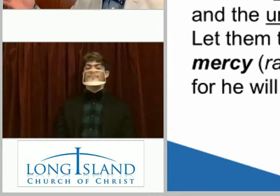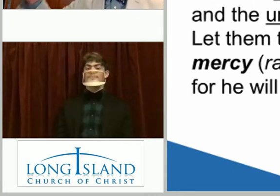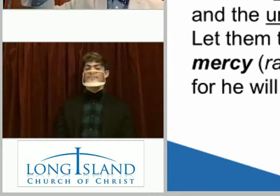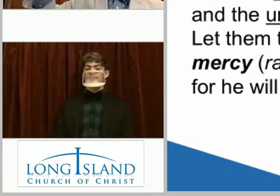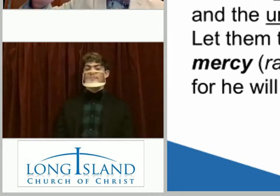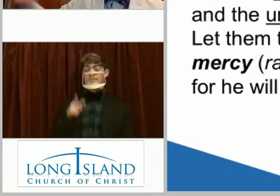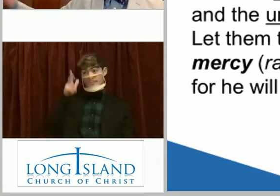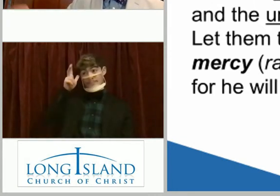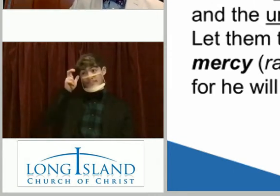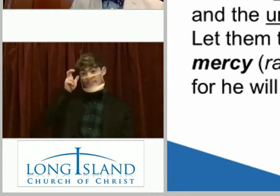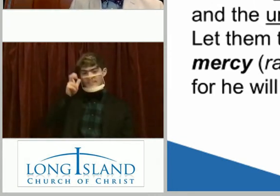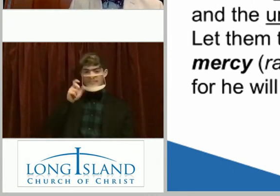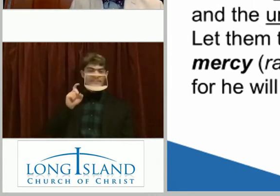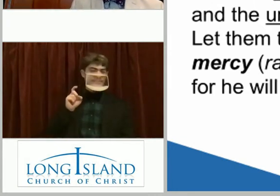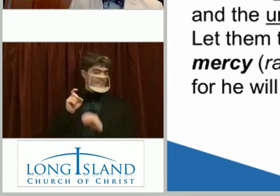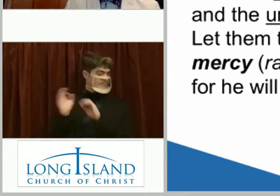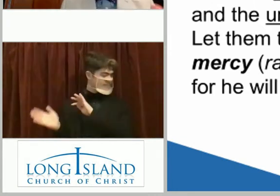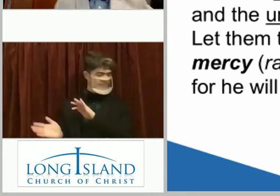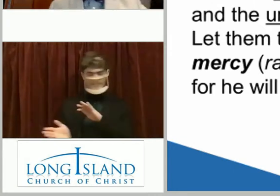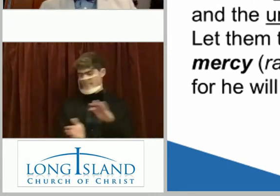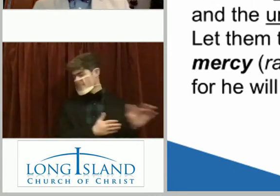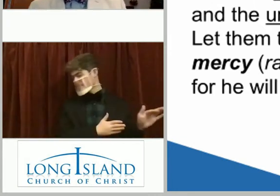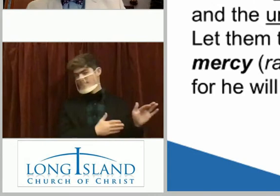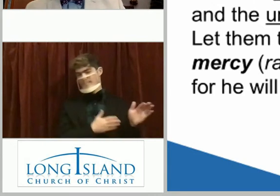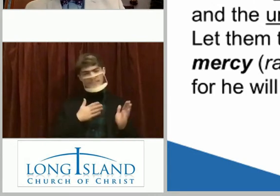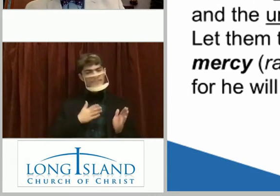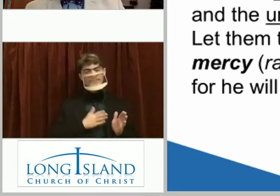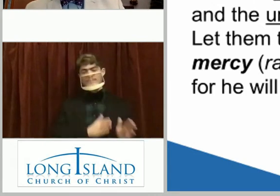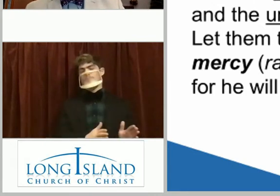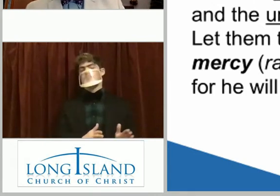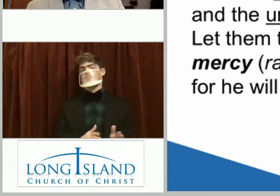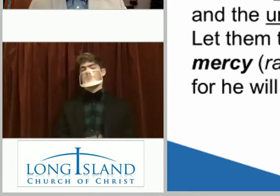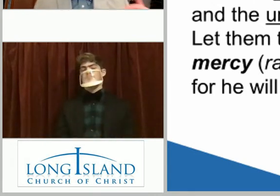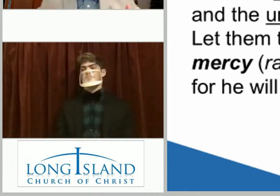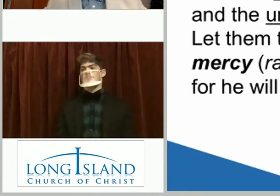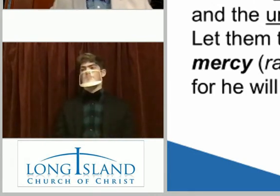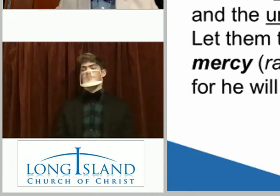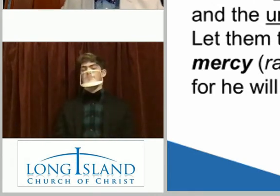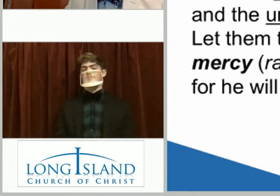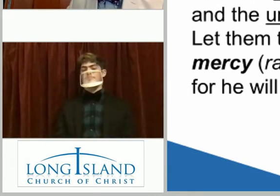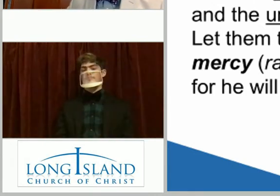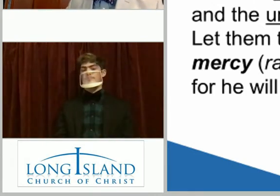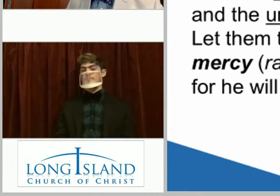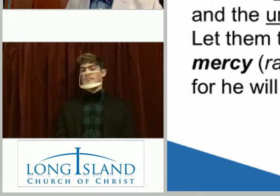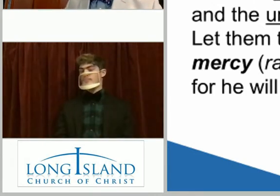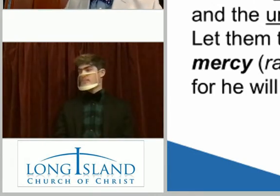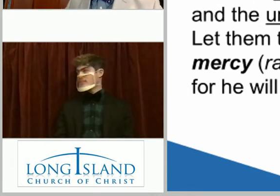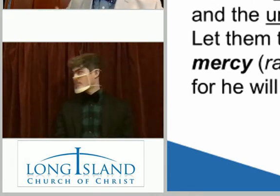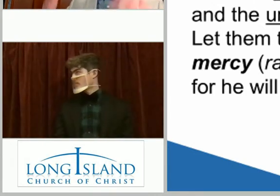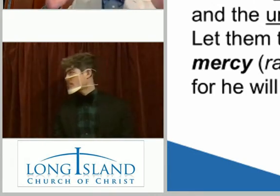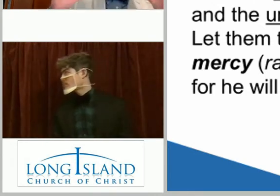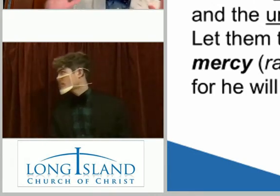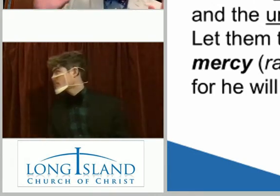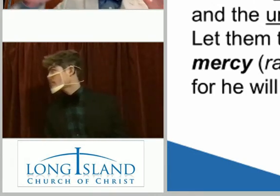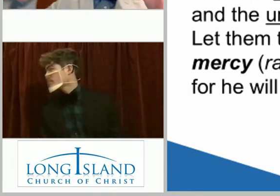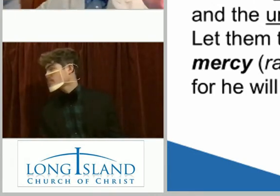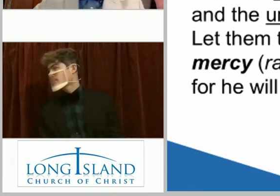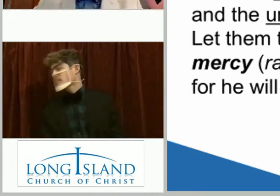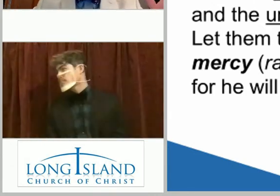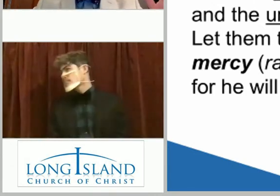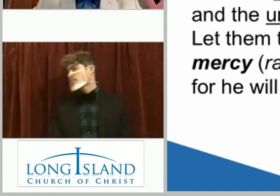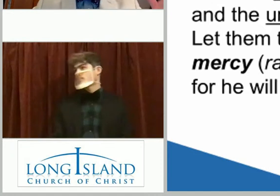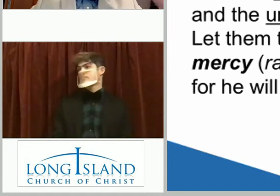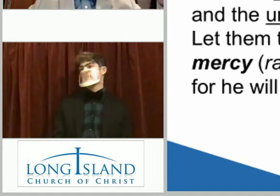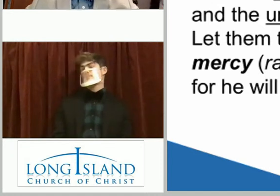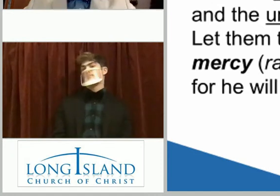wicked forsake their ways and the unrighteous their thoughts. Our ways and our thoughts are not going to lead us